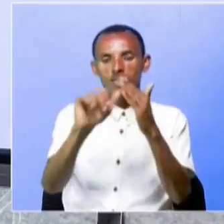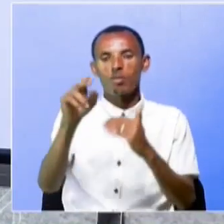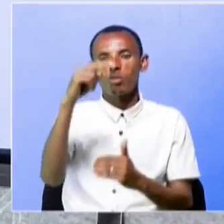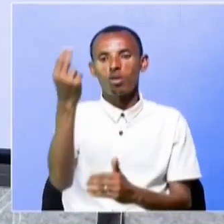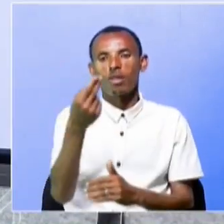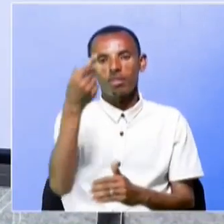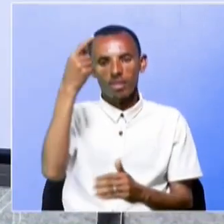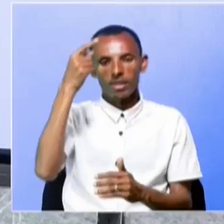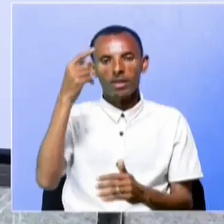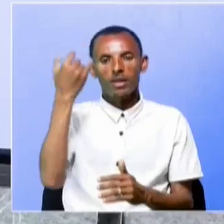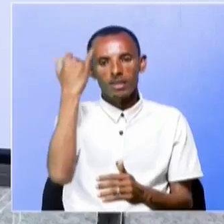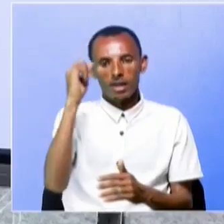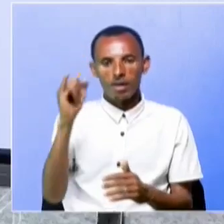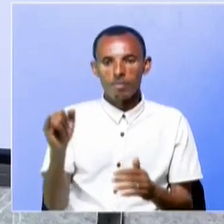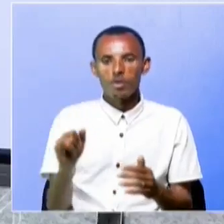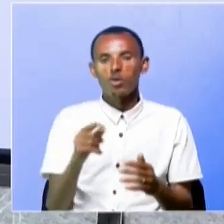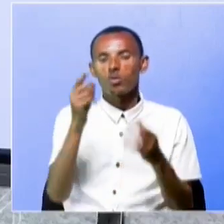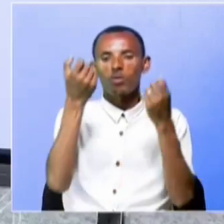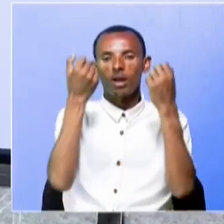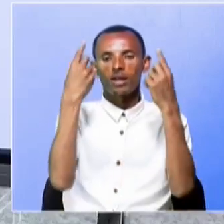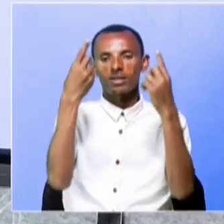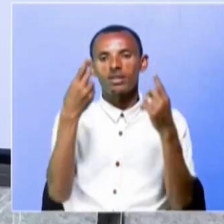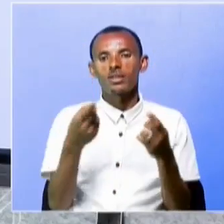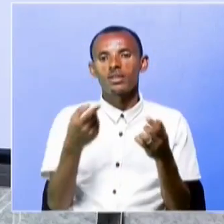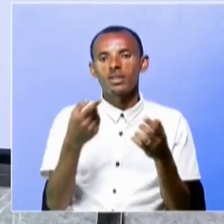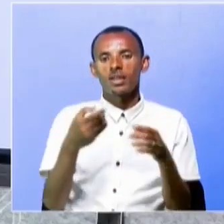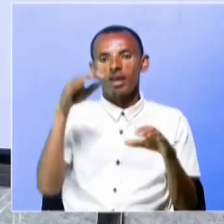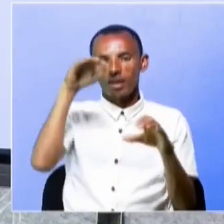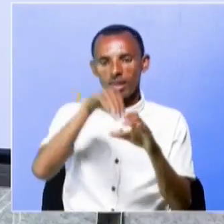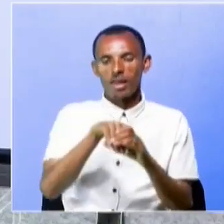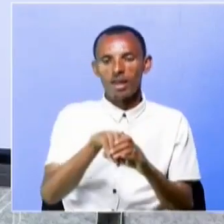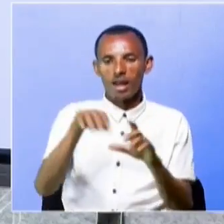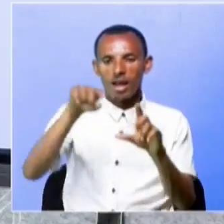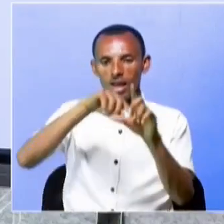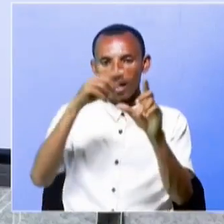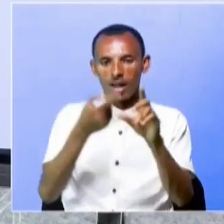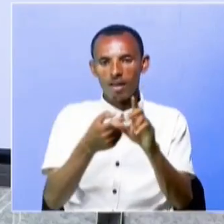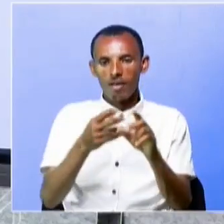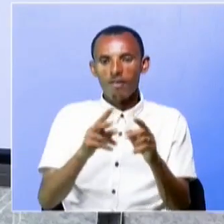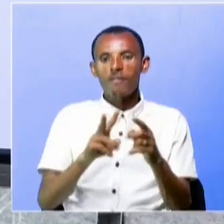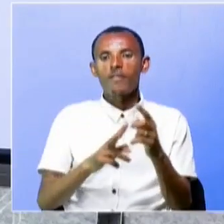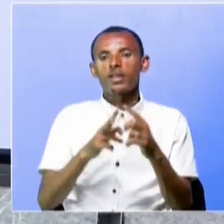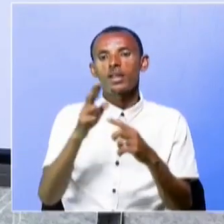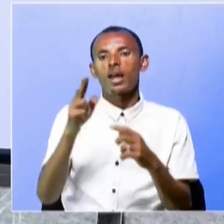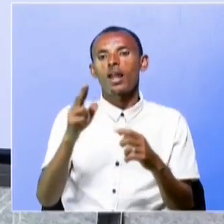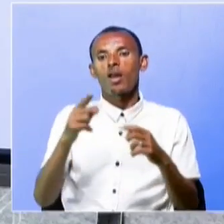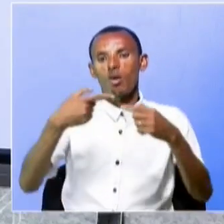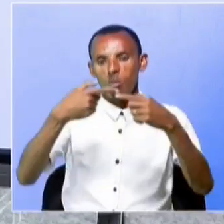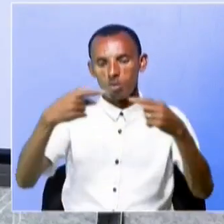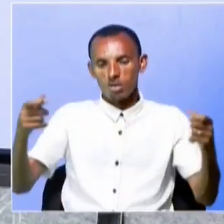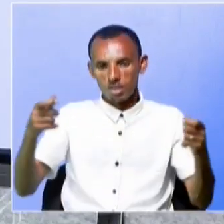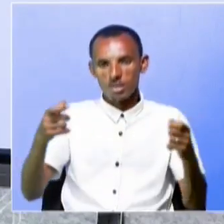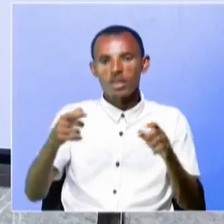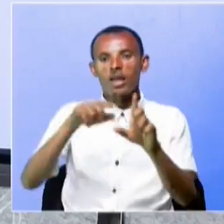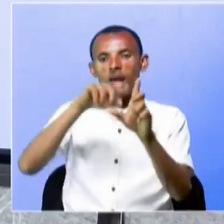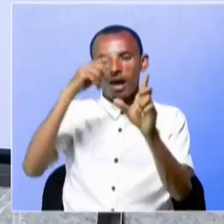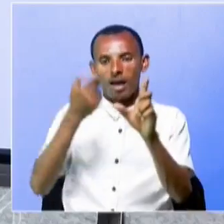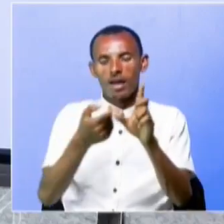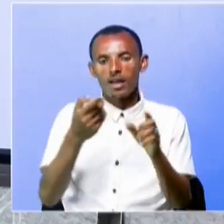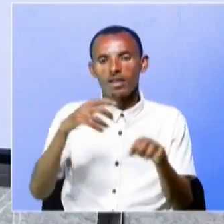important terminologies that you need to understand. Interior angle, vertically opposite angles, okay?